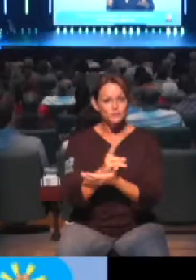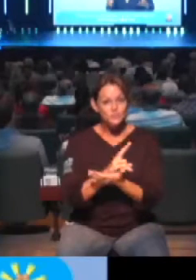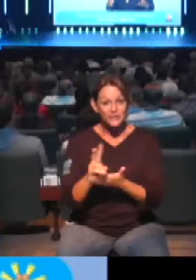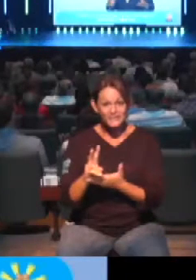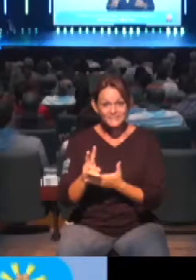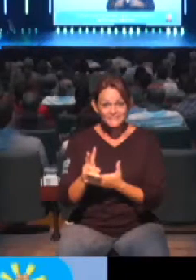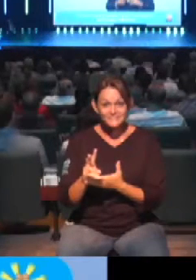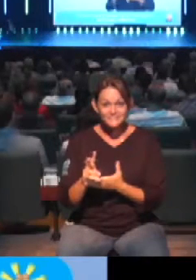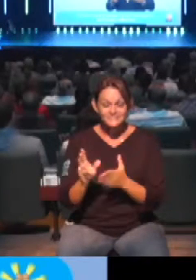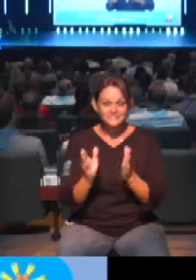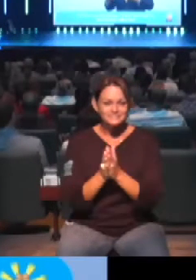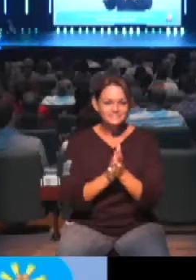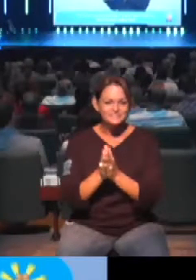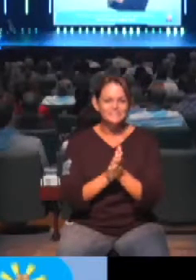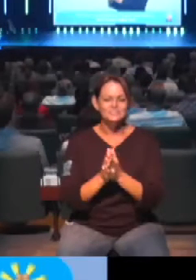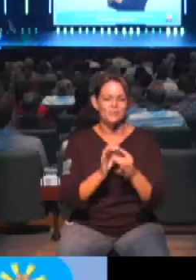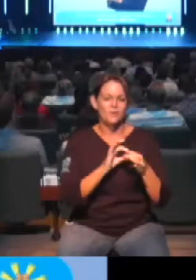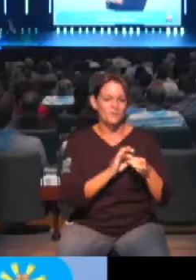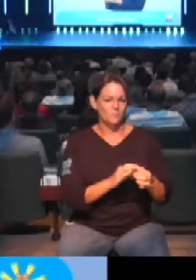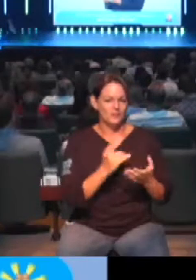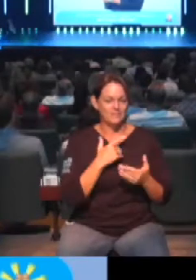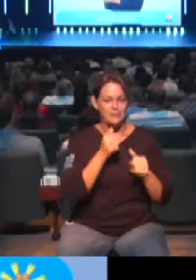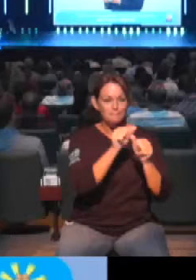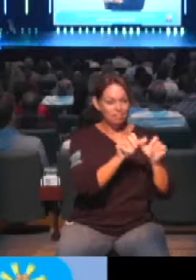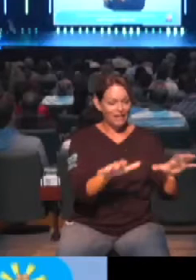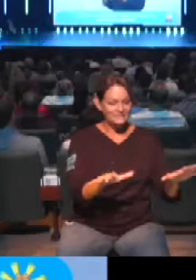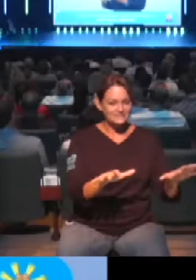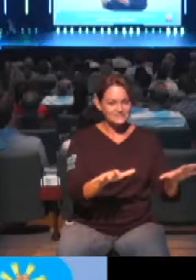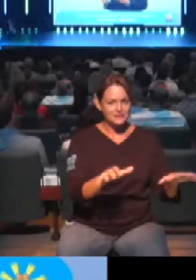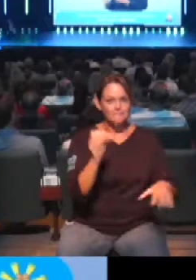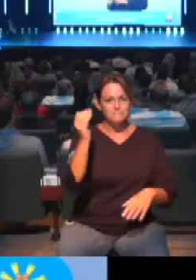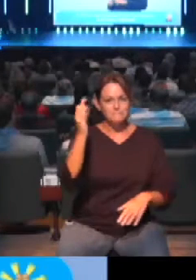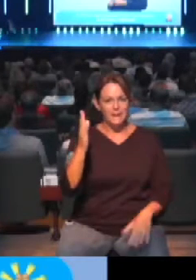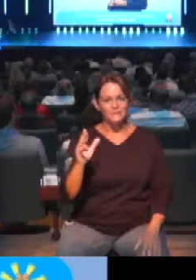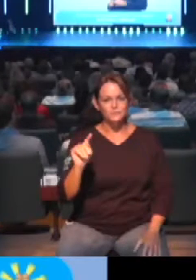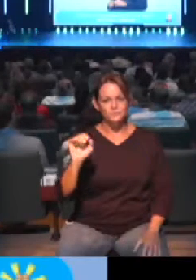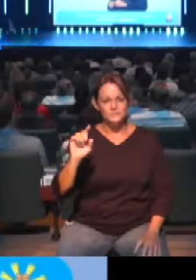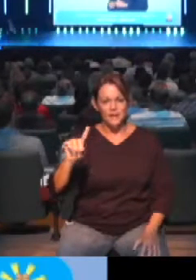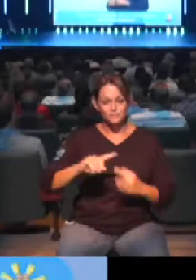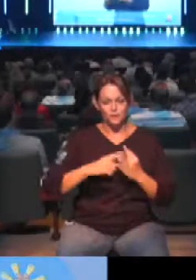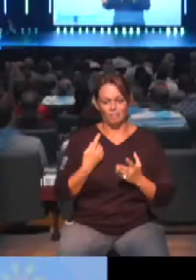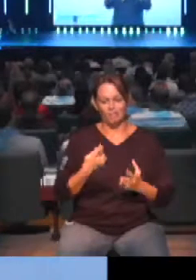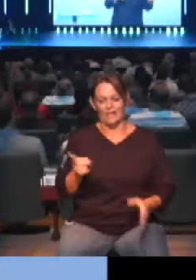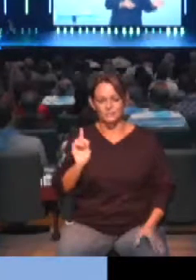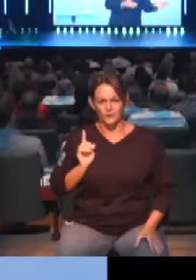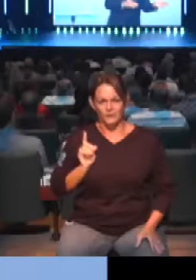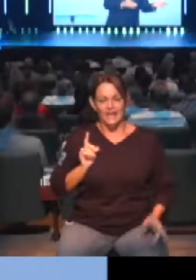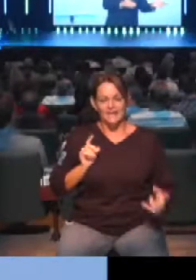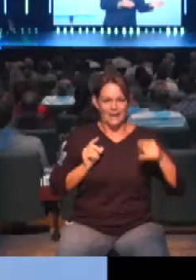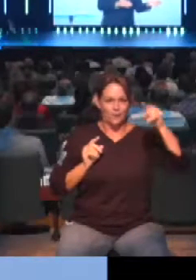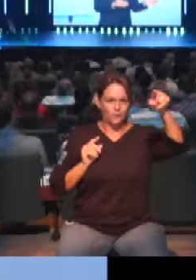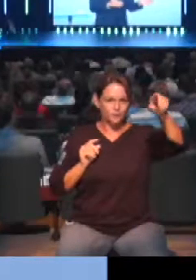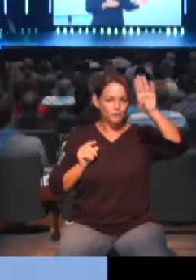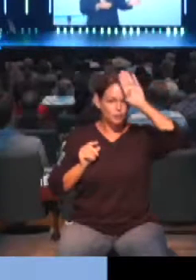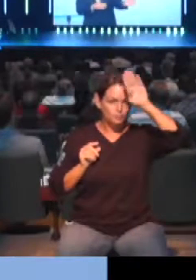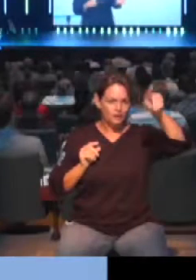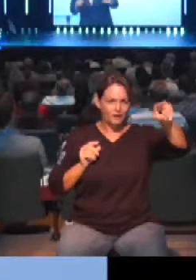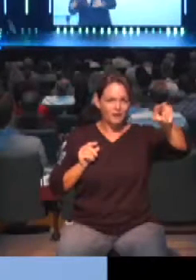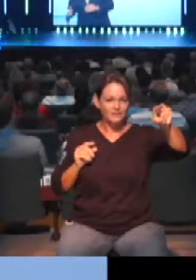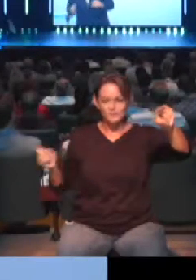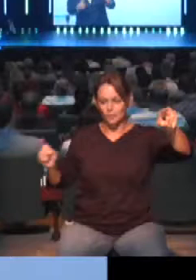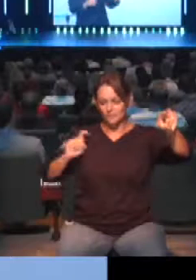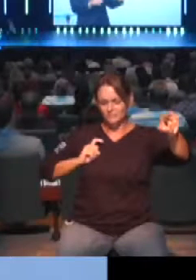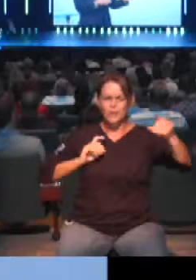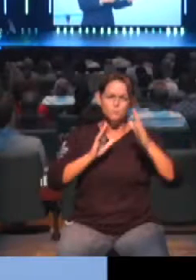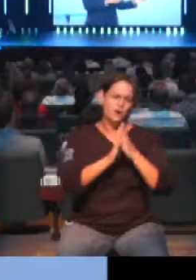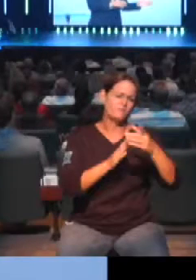weeks, so I'm going to get to be a part of the series, Blessed. Pastor Todd started the series last week, and now he's in Cuba with a team this week, so if you'll